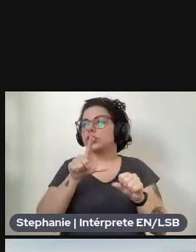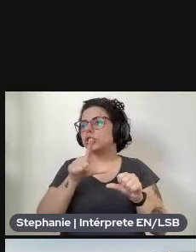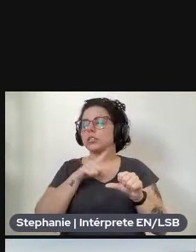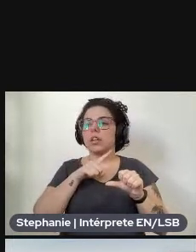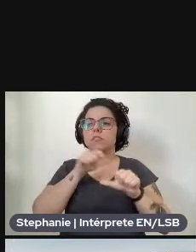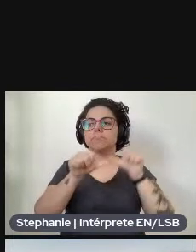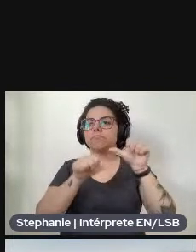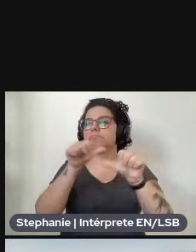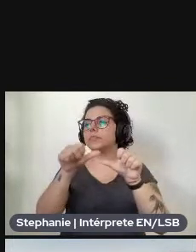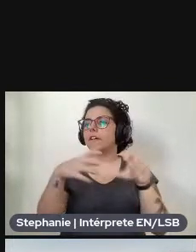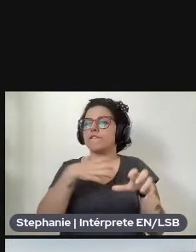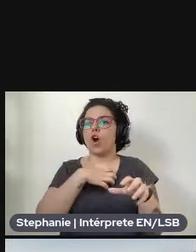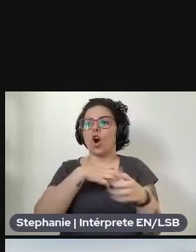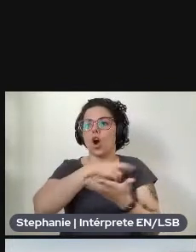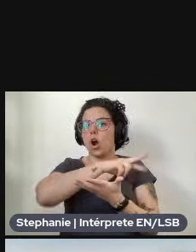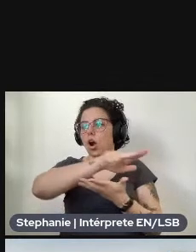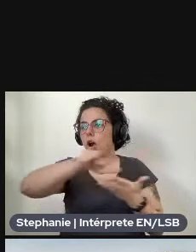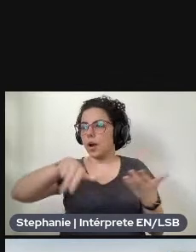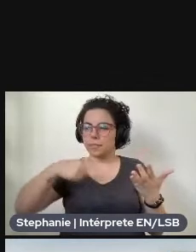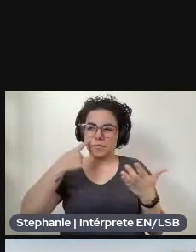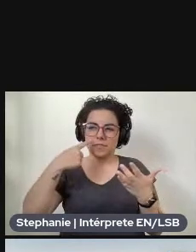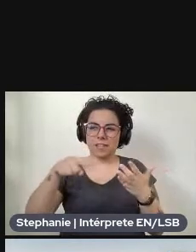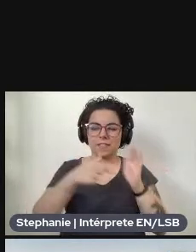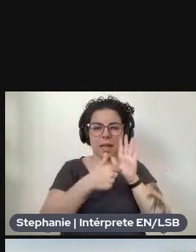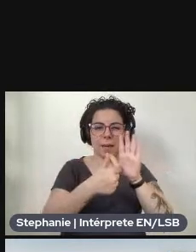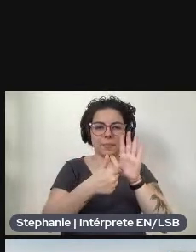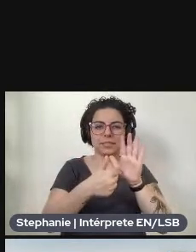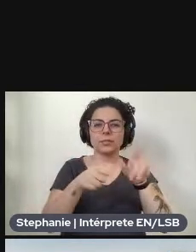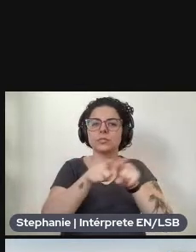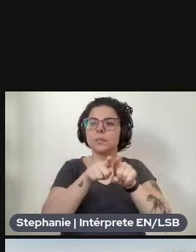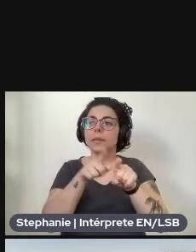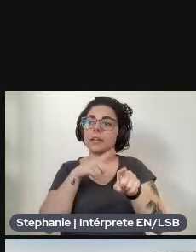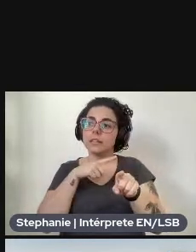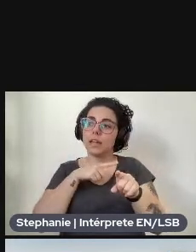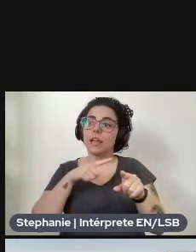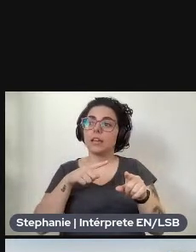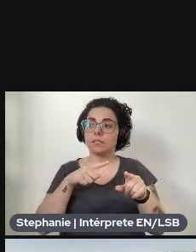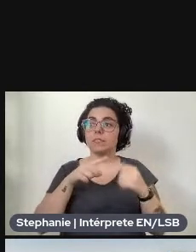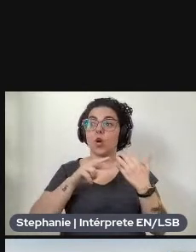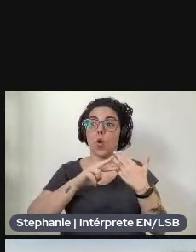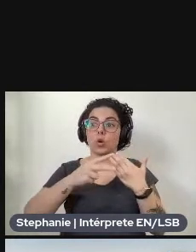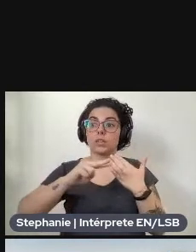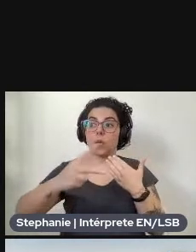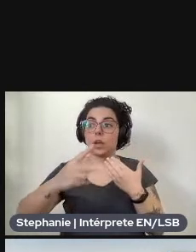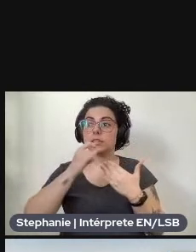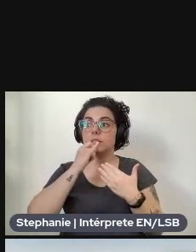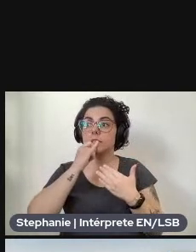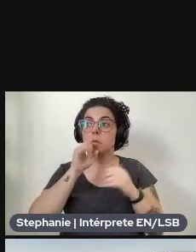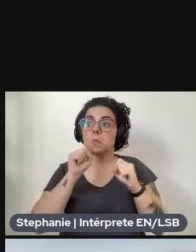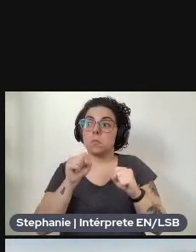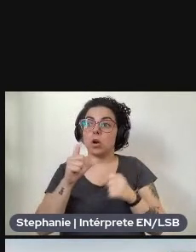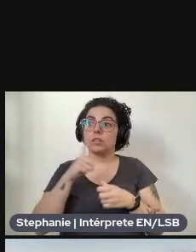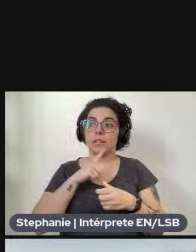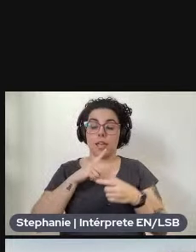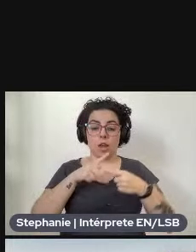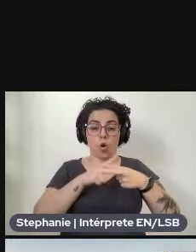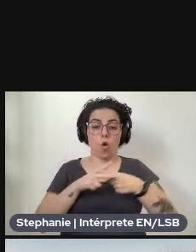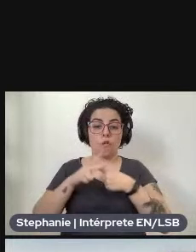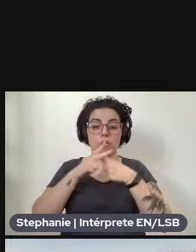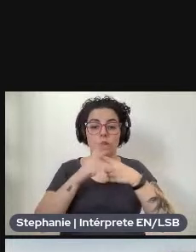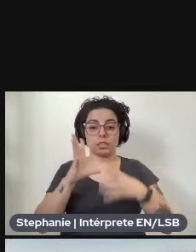and as we will see also in this presentation, has consequences both for the internal and also the